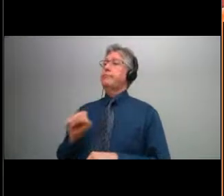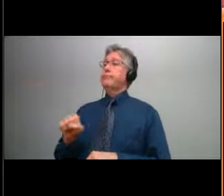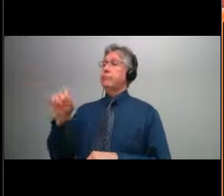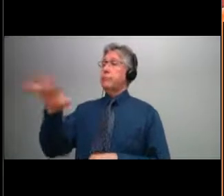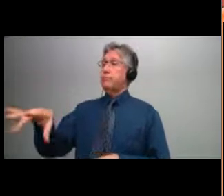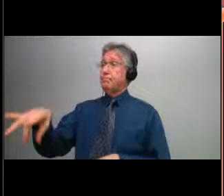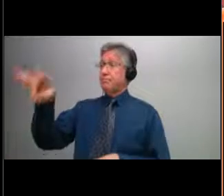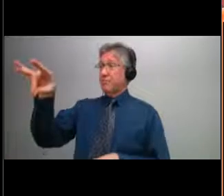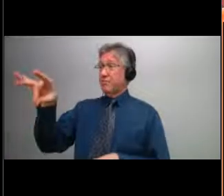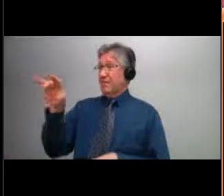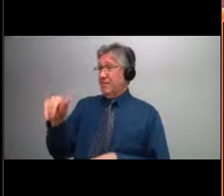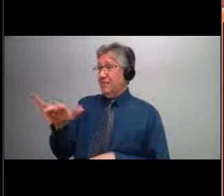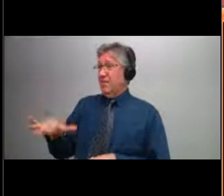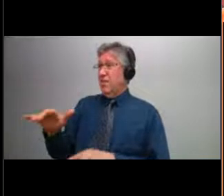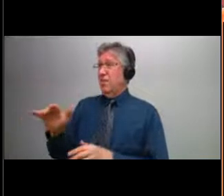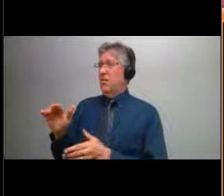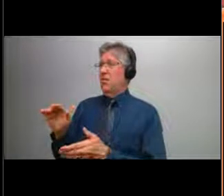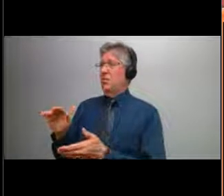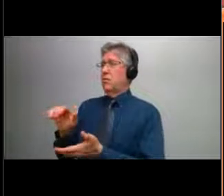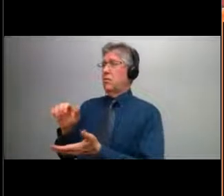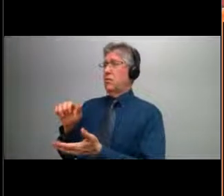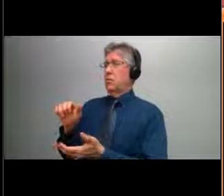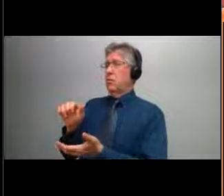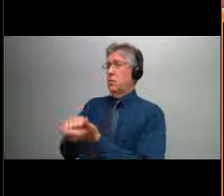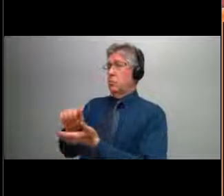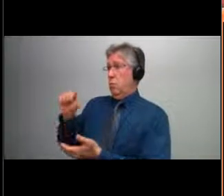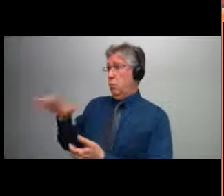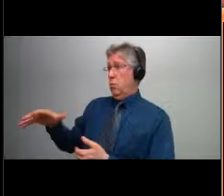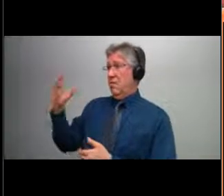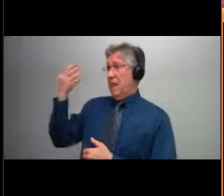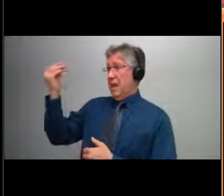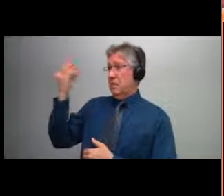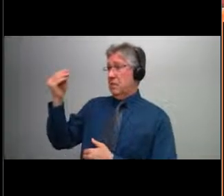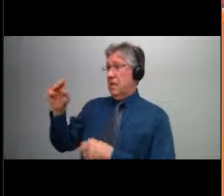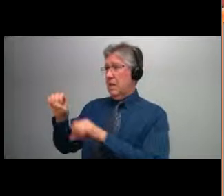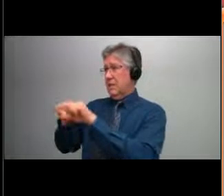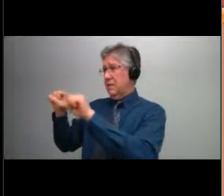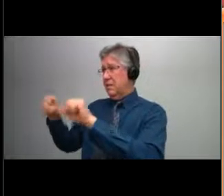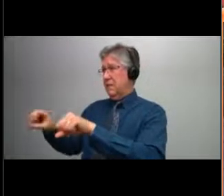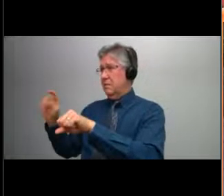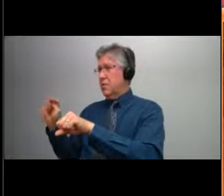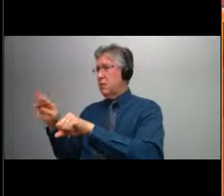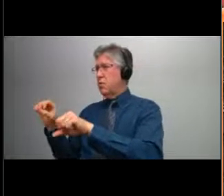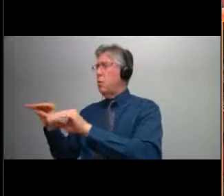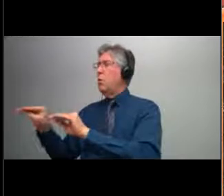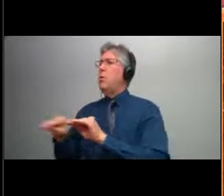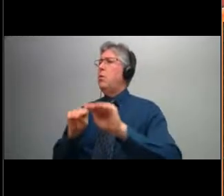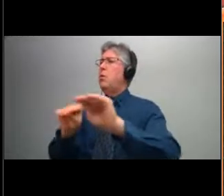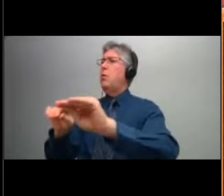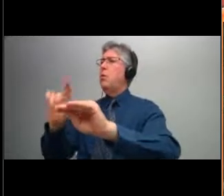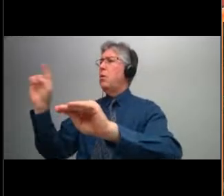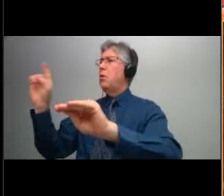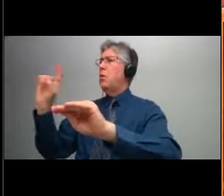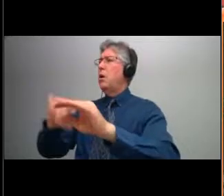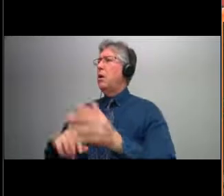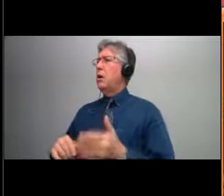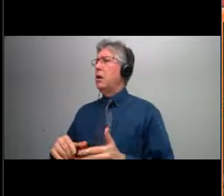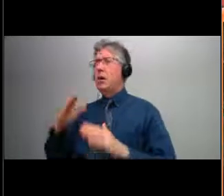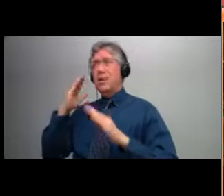area is removed from the outside lanes of the metro station, where will it be relocated? I anticipate